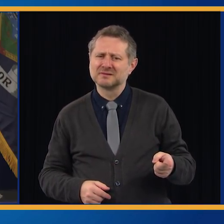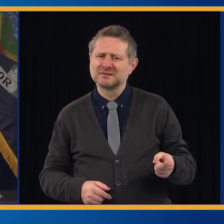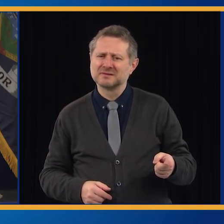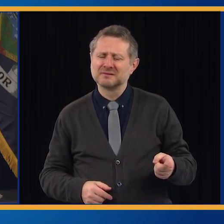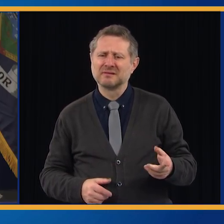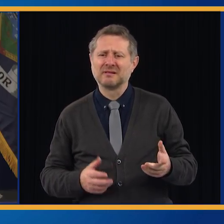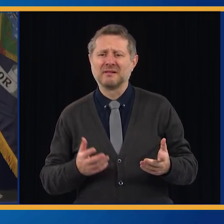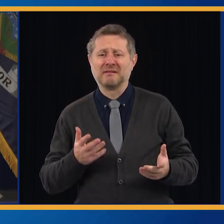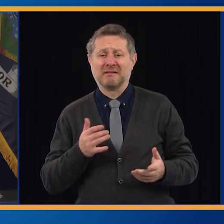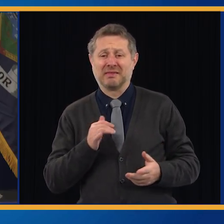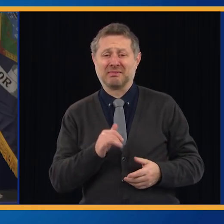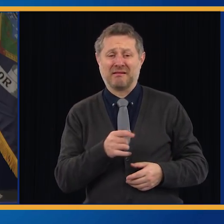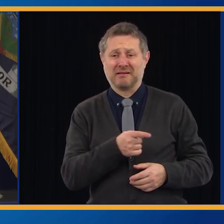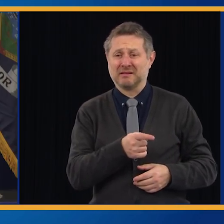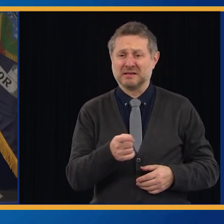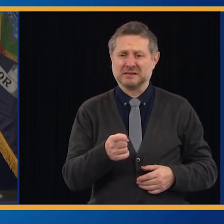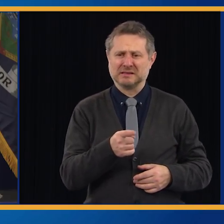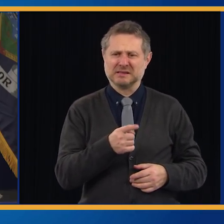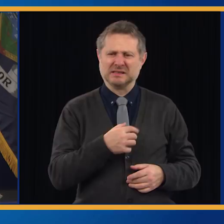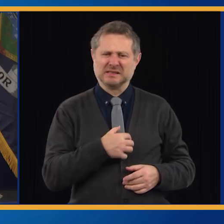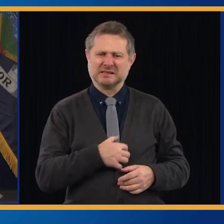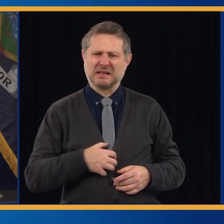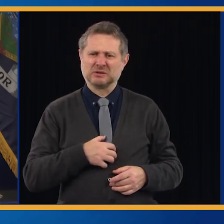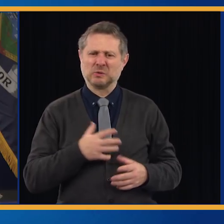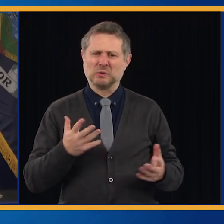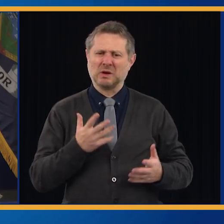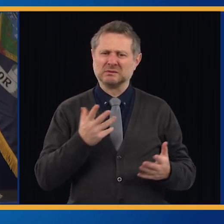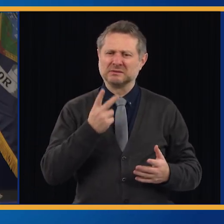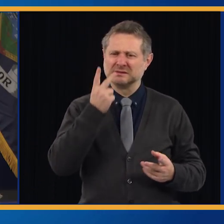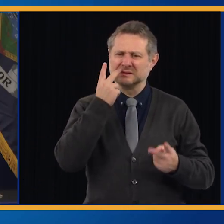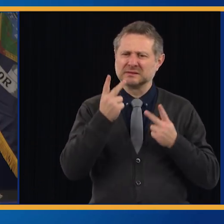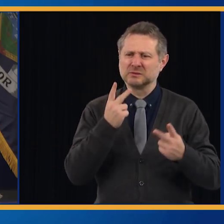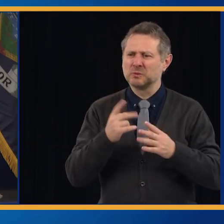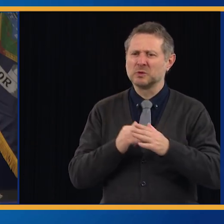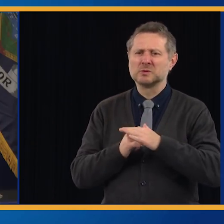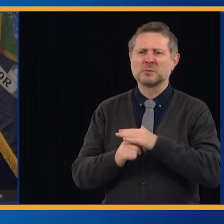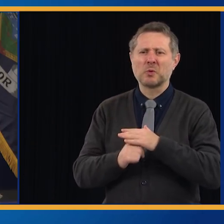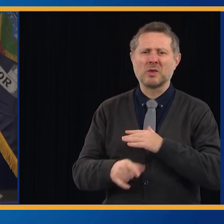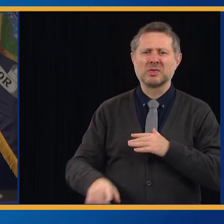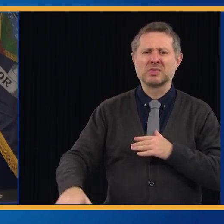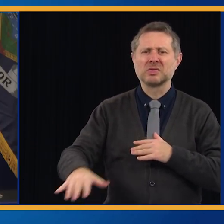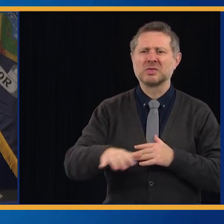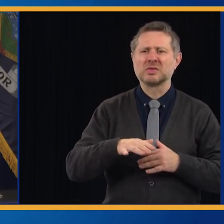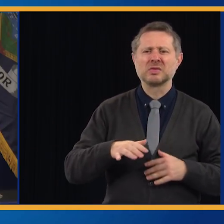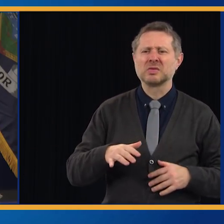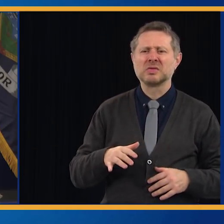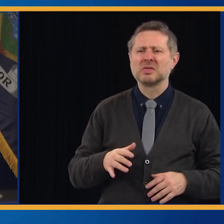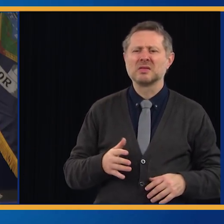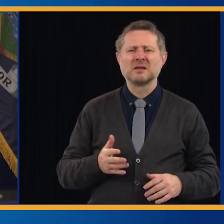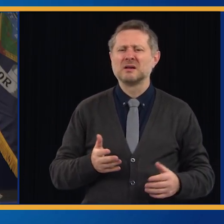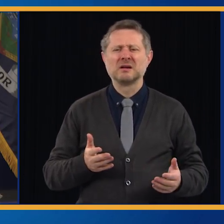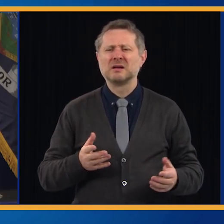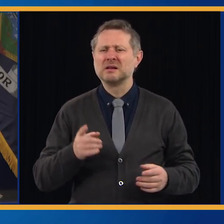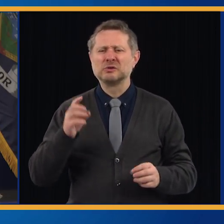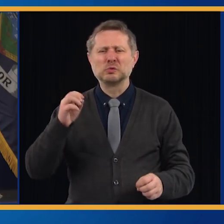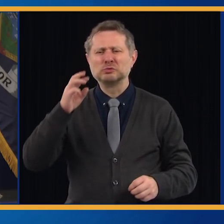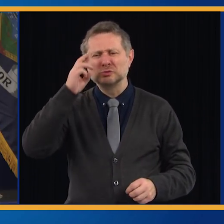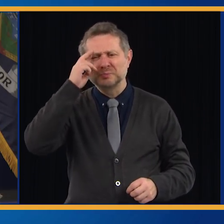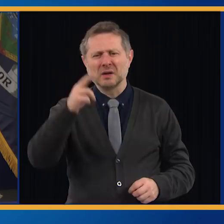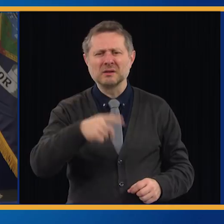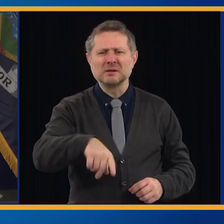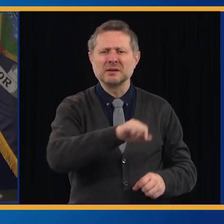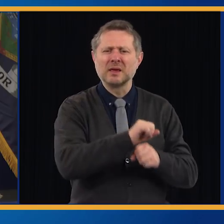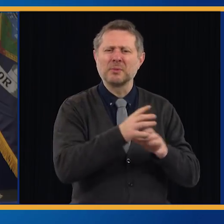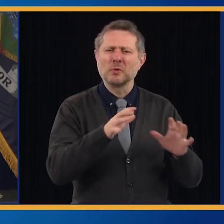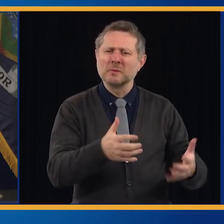disgusting, what is happening on those subway cars. It's disrespectful to the essential workers who need to